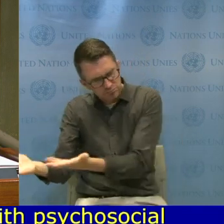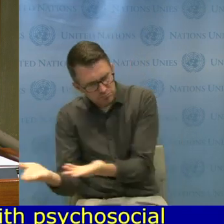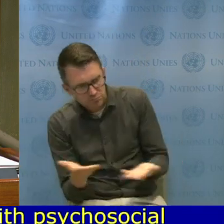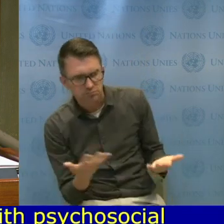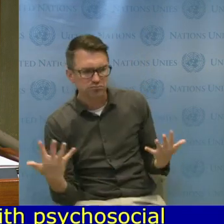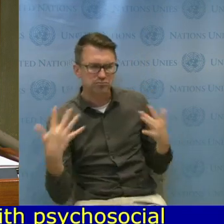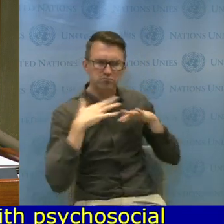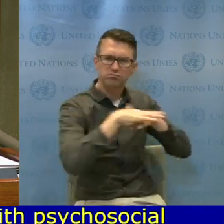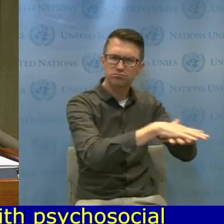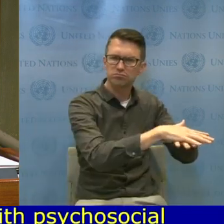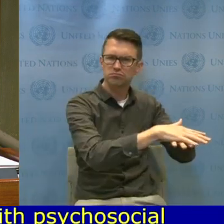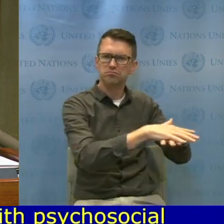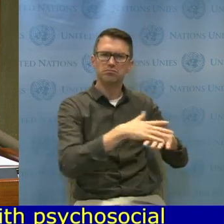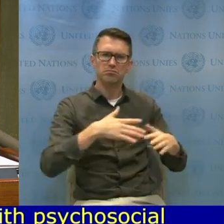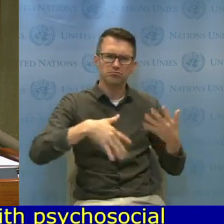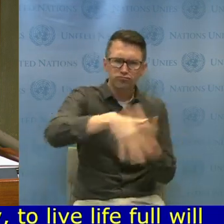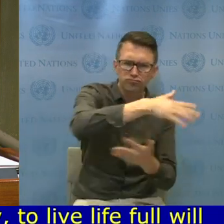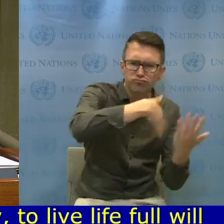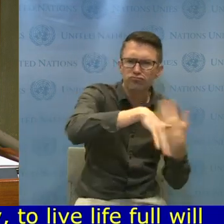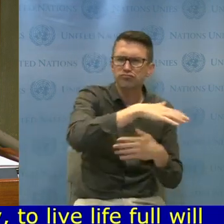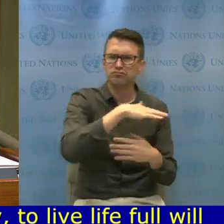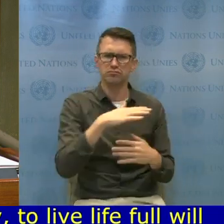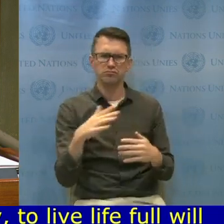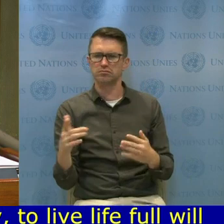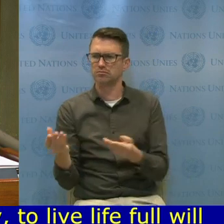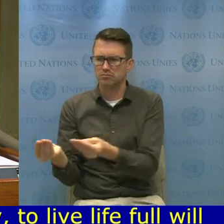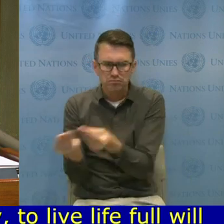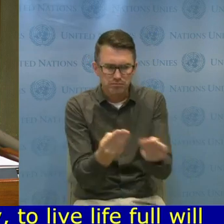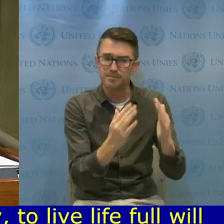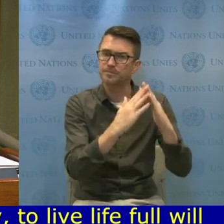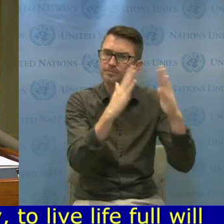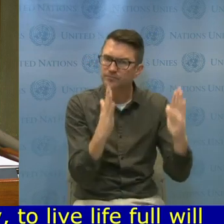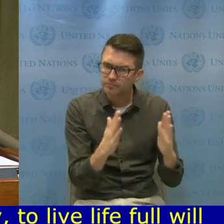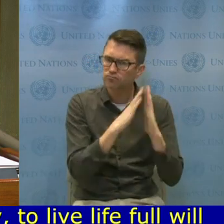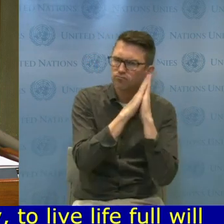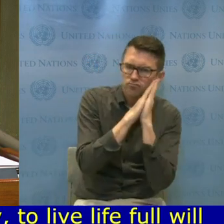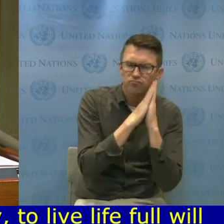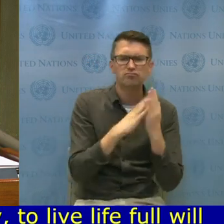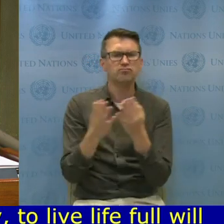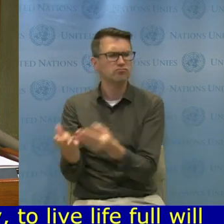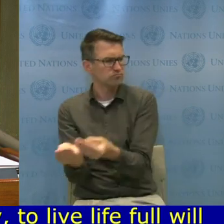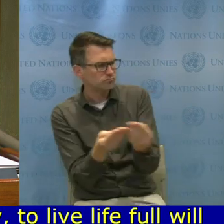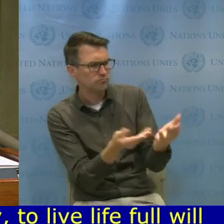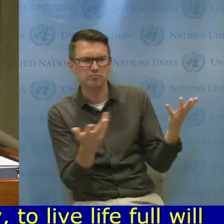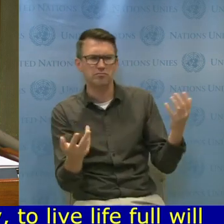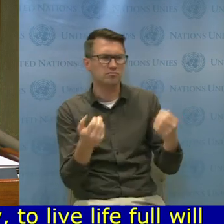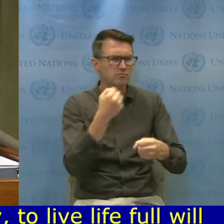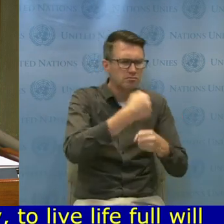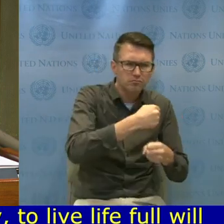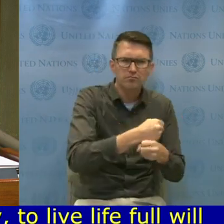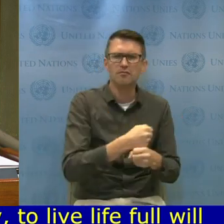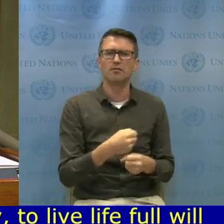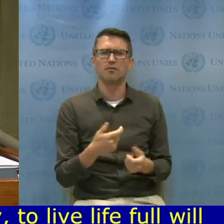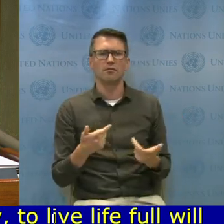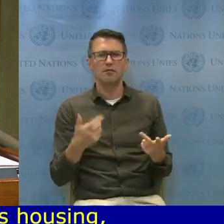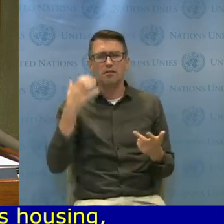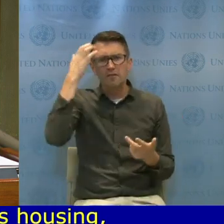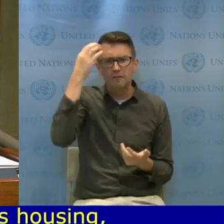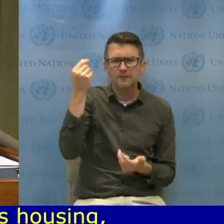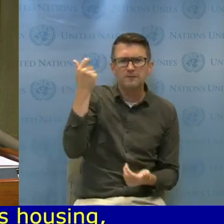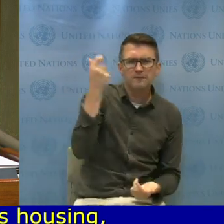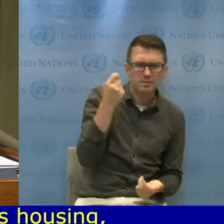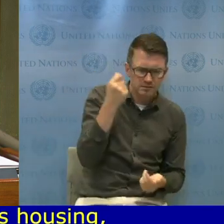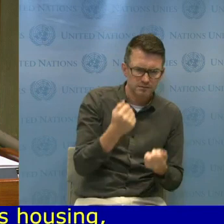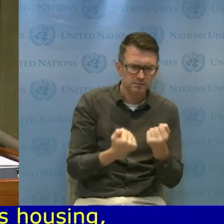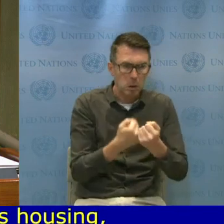be given priority. This raising concern on psychosocial disability should not be used for the pharmaceutical companies